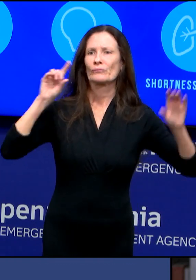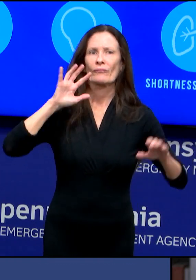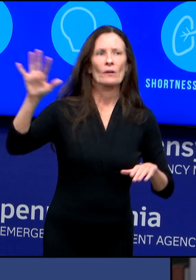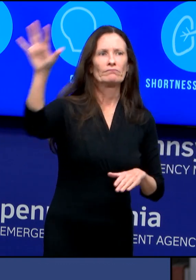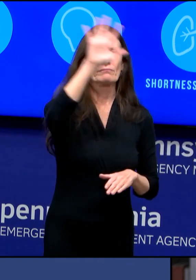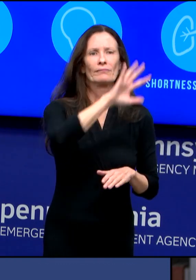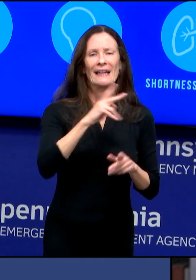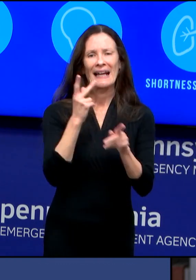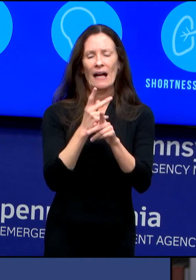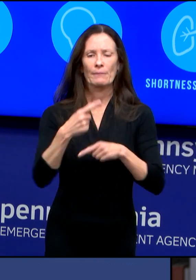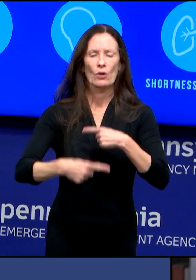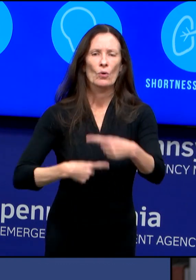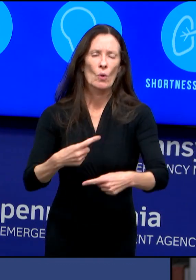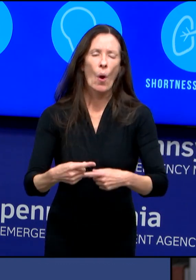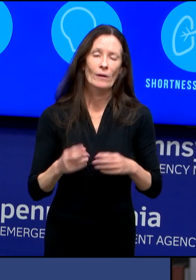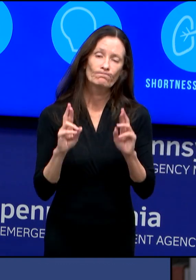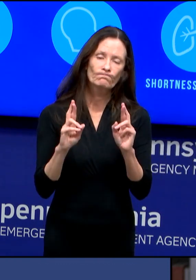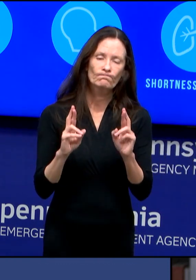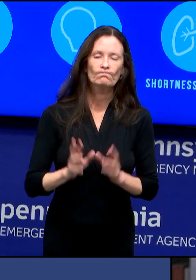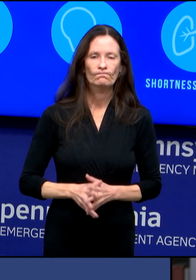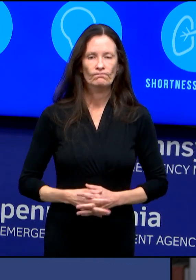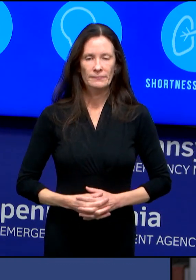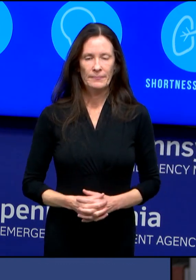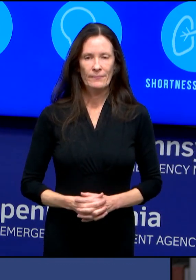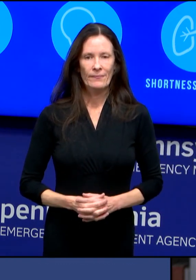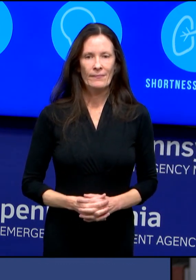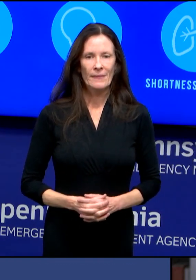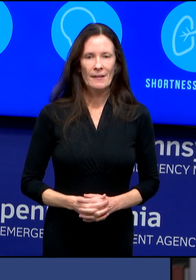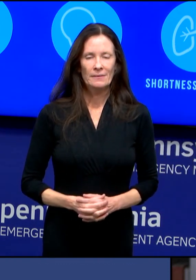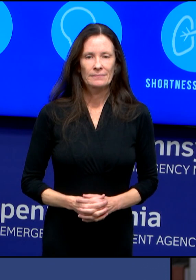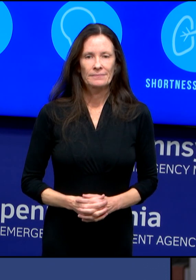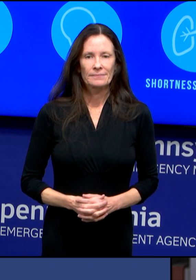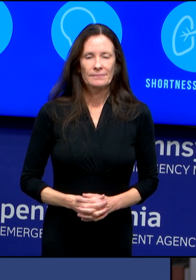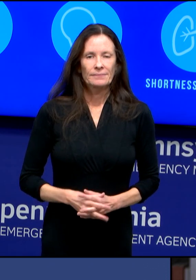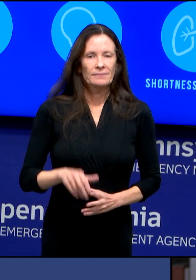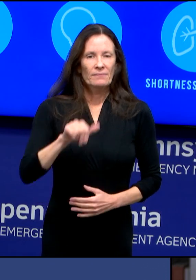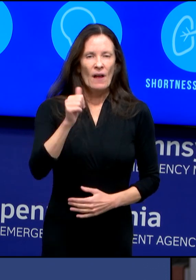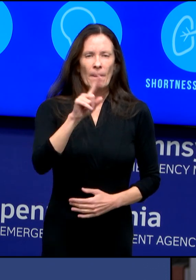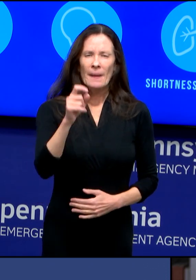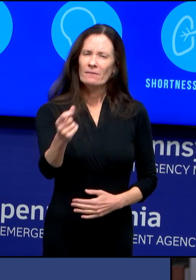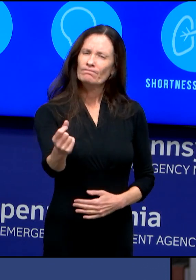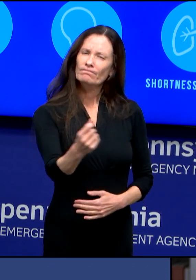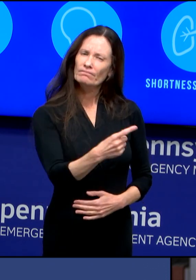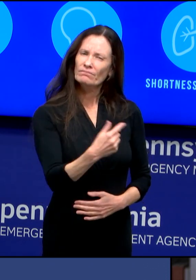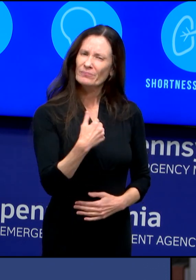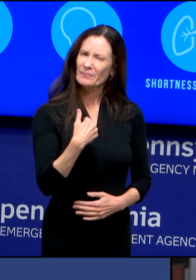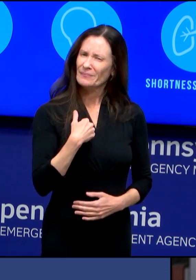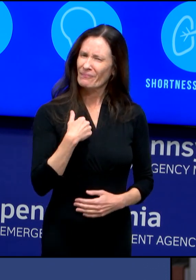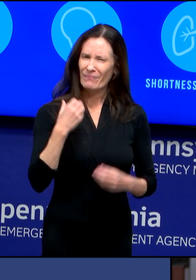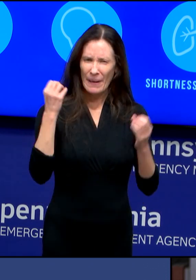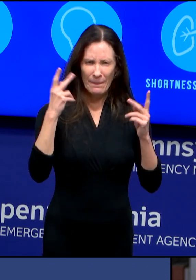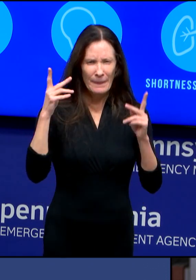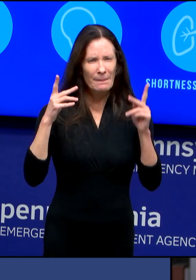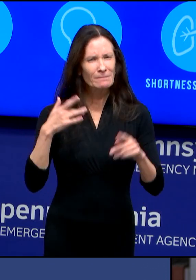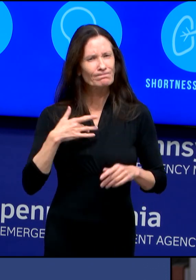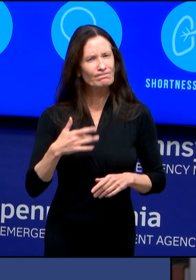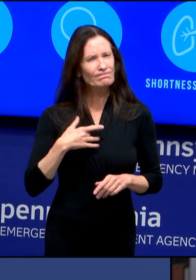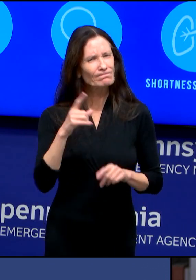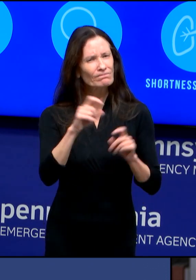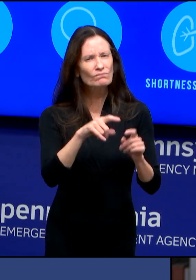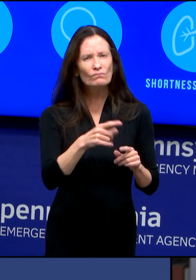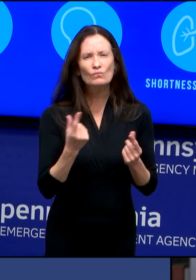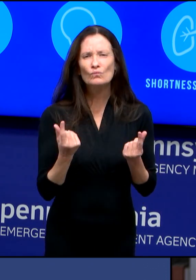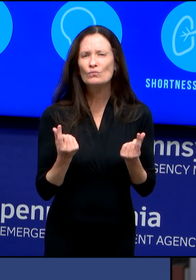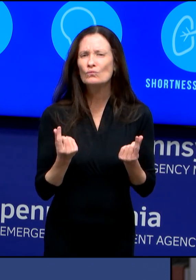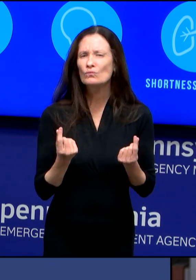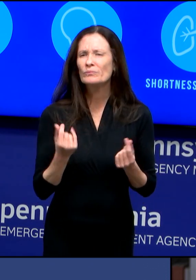in Wilkesboro-Scranton, the Wilkesboro-Scranton Times, we received a lot of questions asking us if their businesses should have to close.